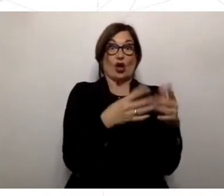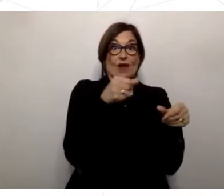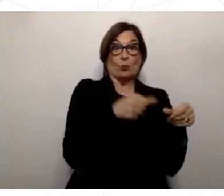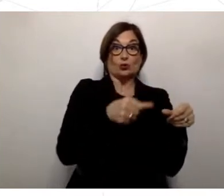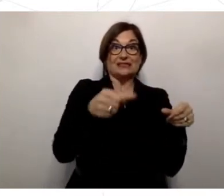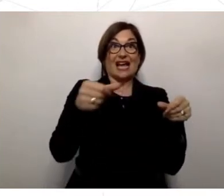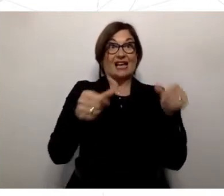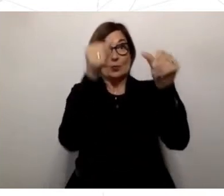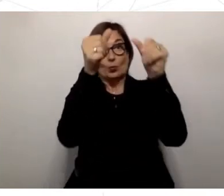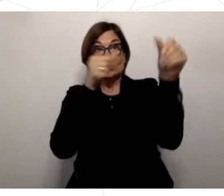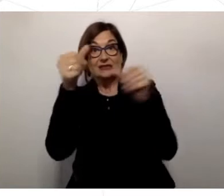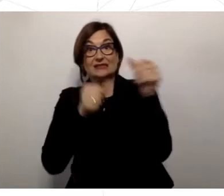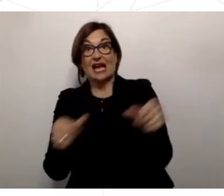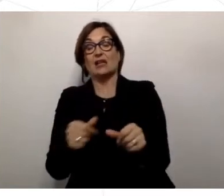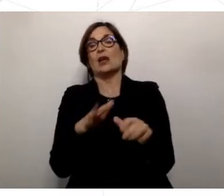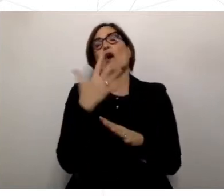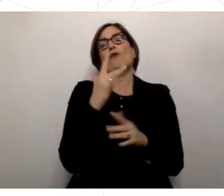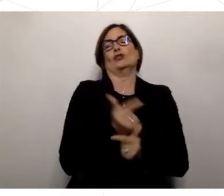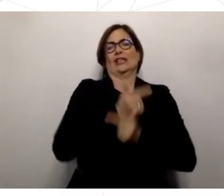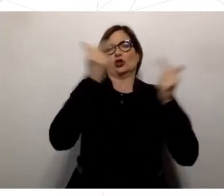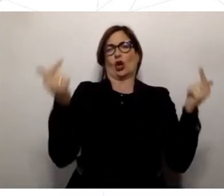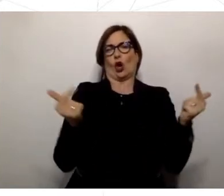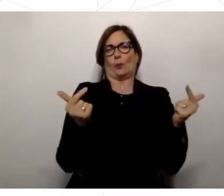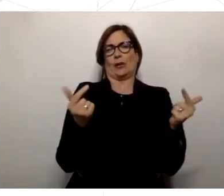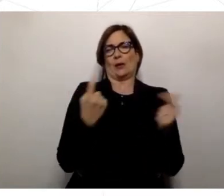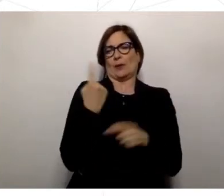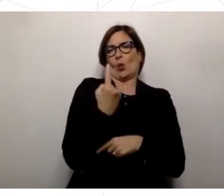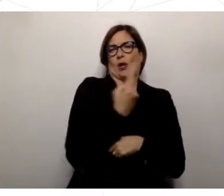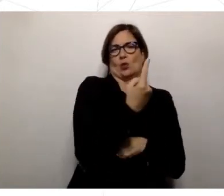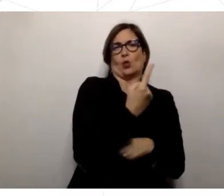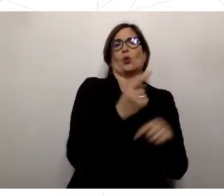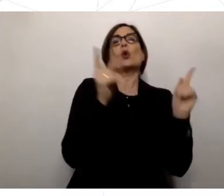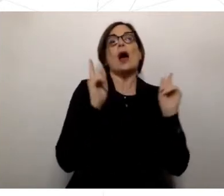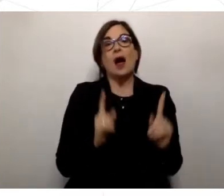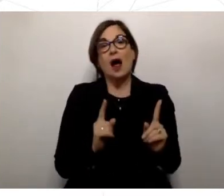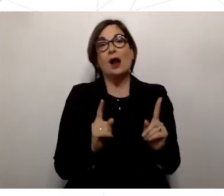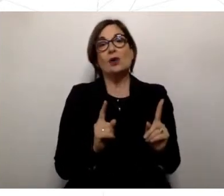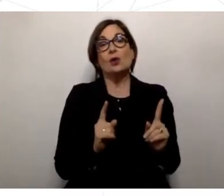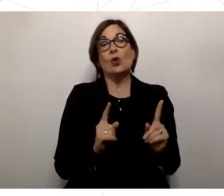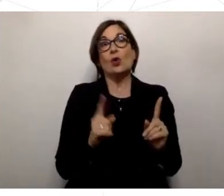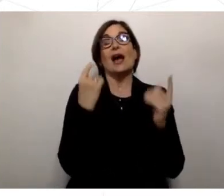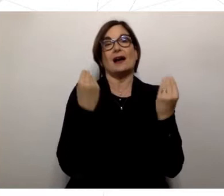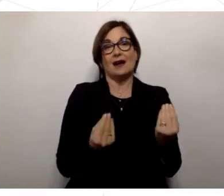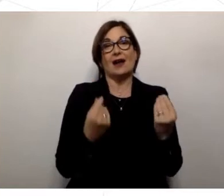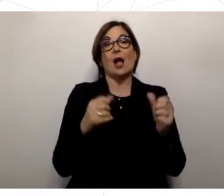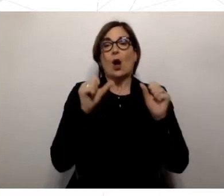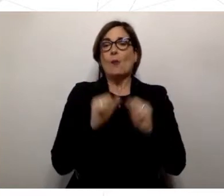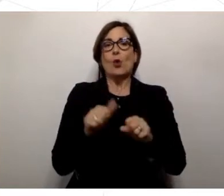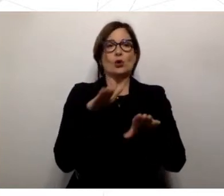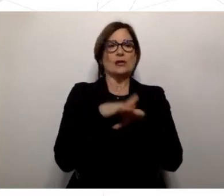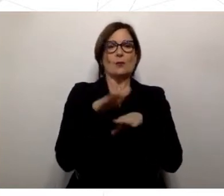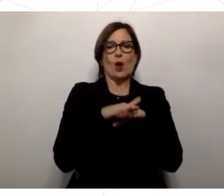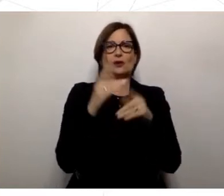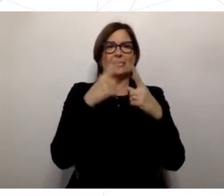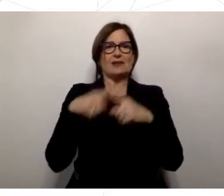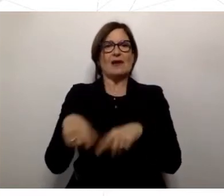buttons. That may be too many for a user. And so what we've built in are a number of different ways